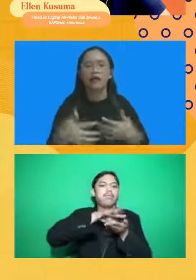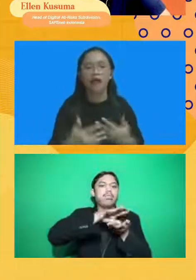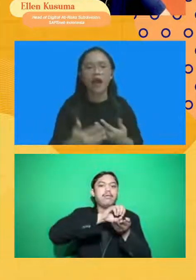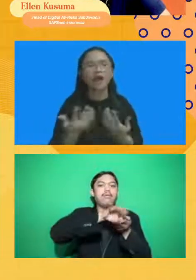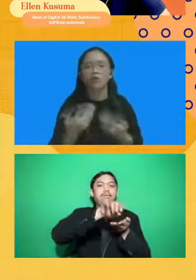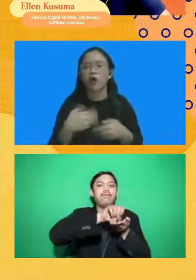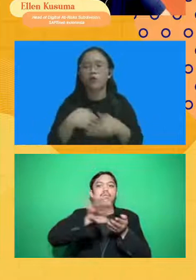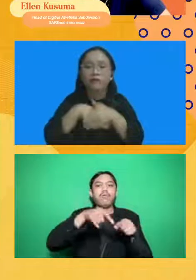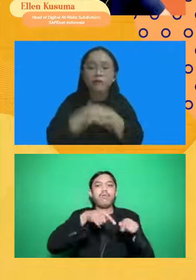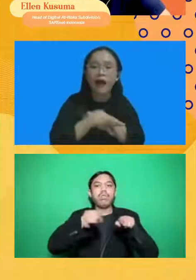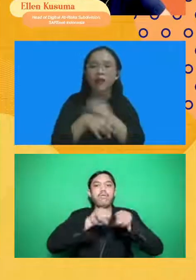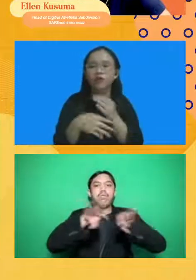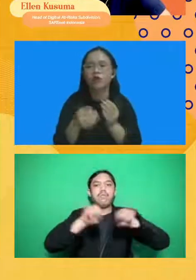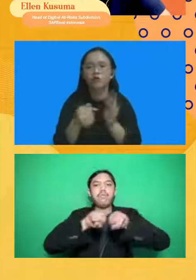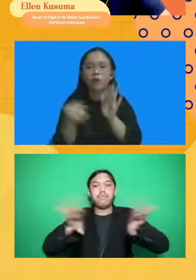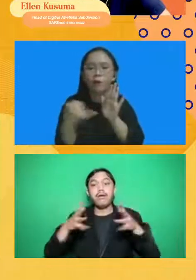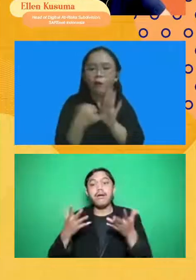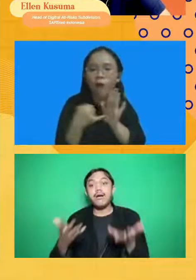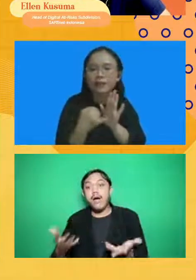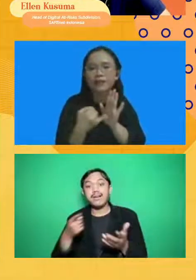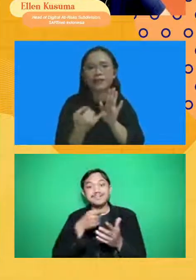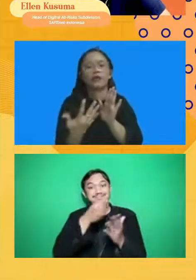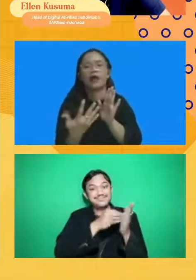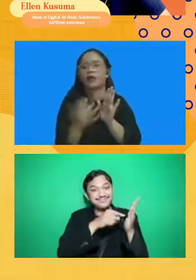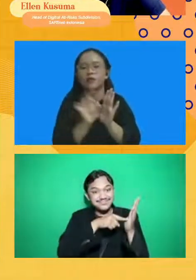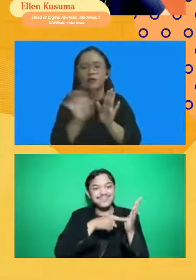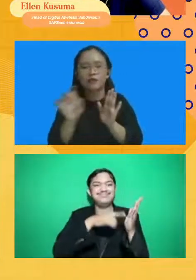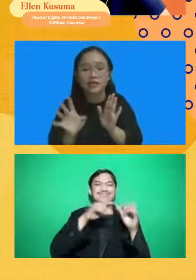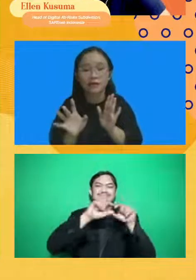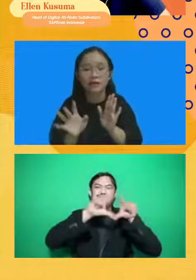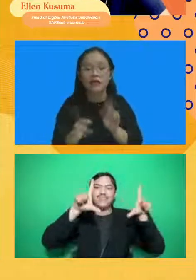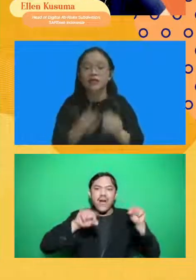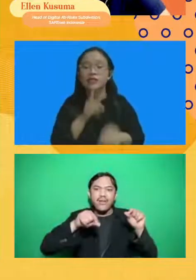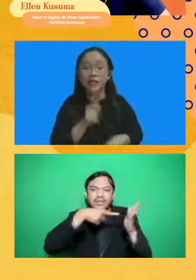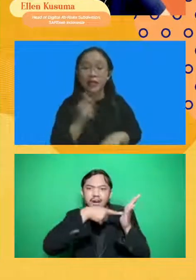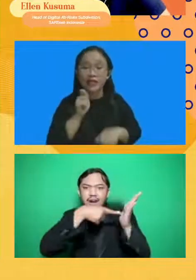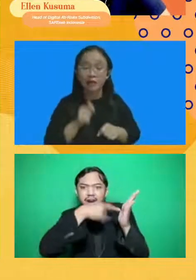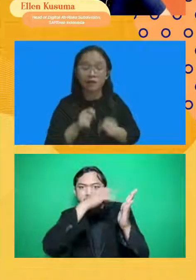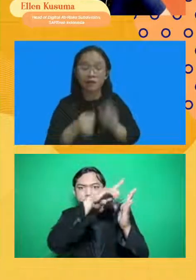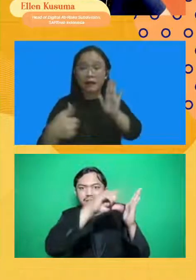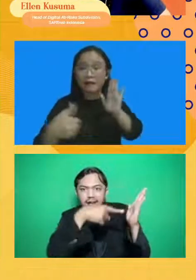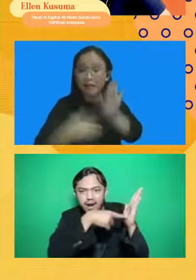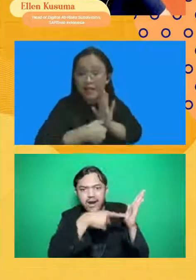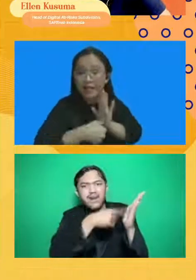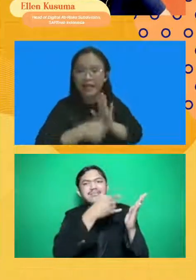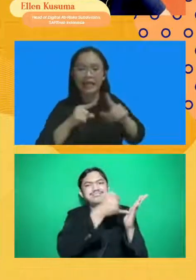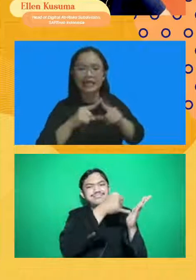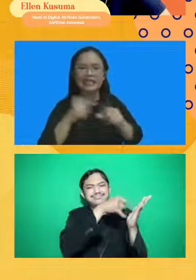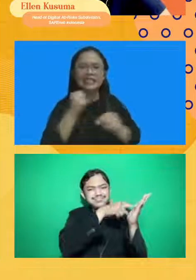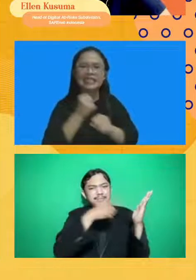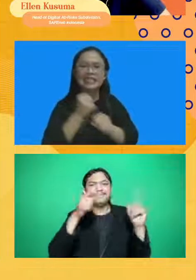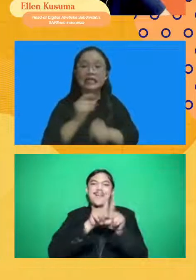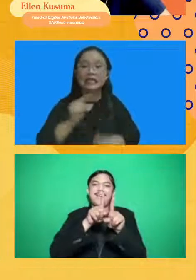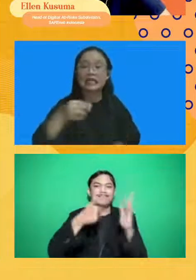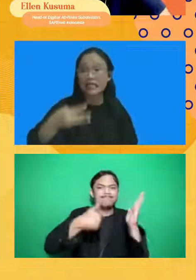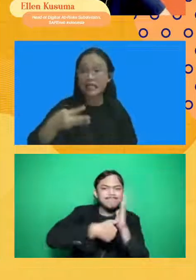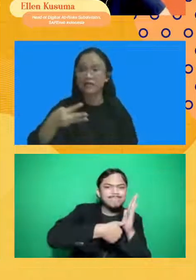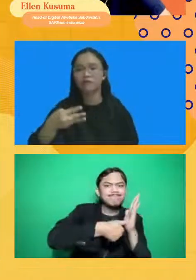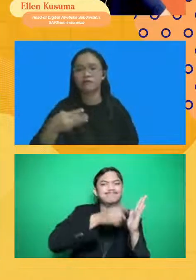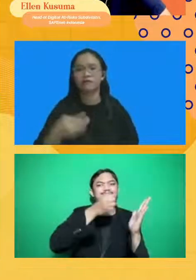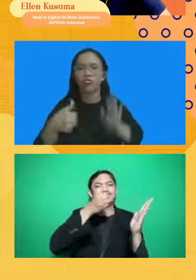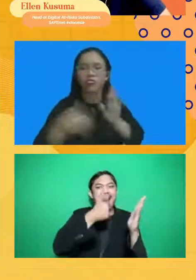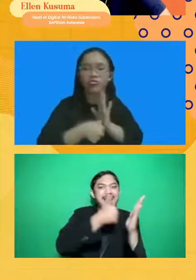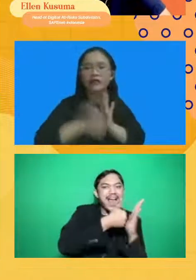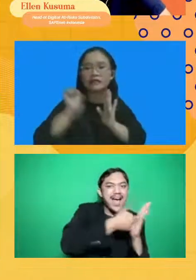clicks, every agree we clicks without reading the terms and condition, it will affect our body. Because